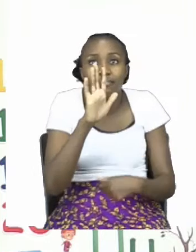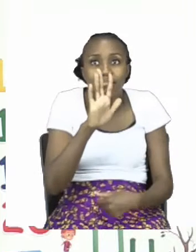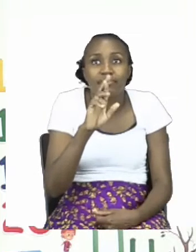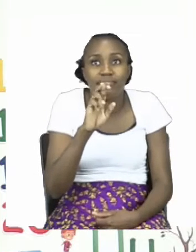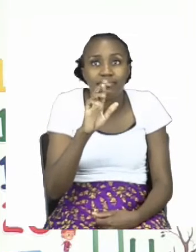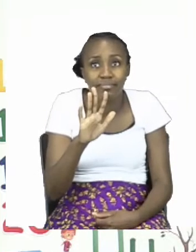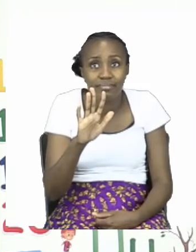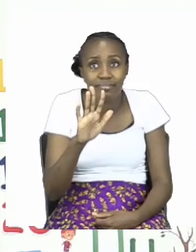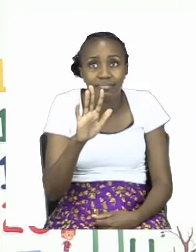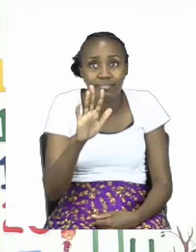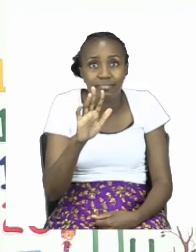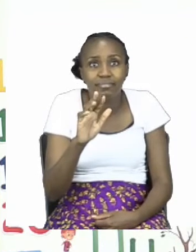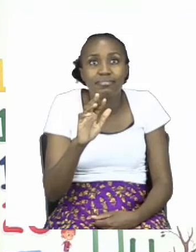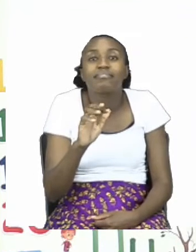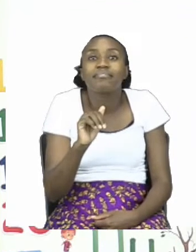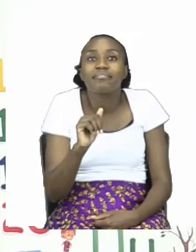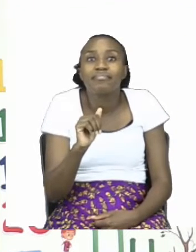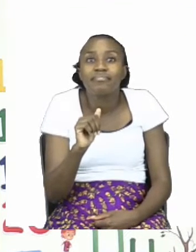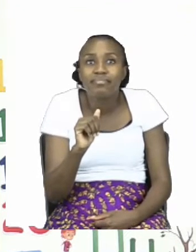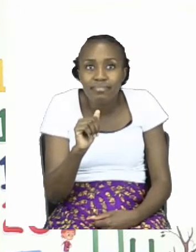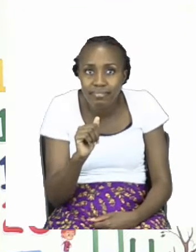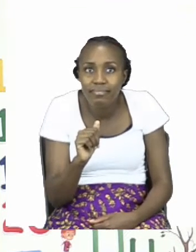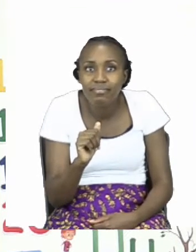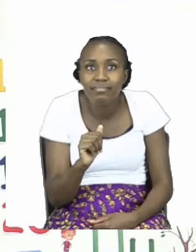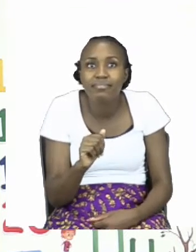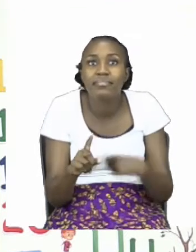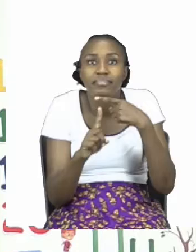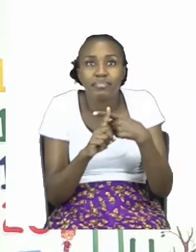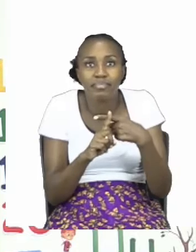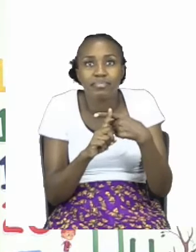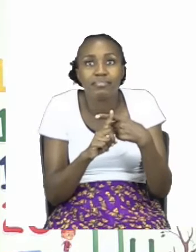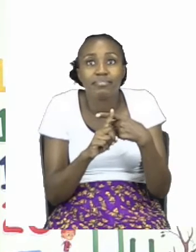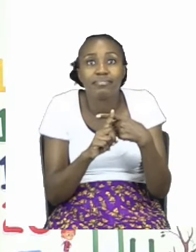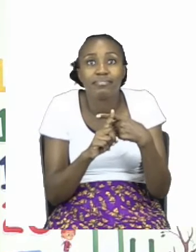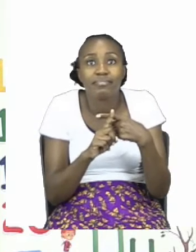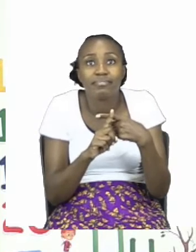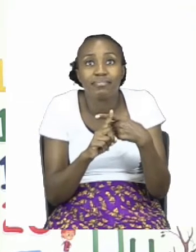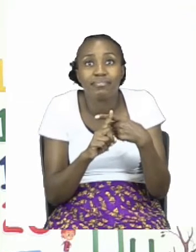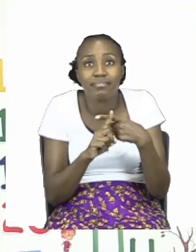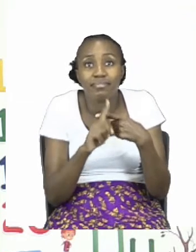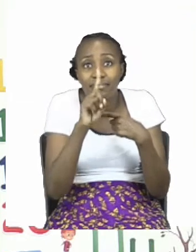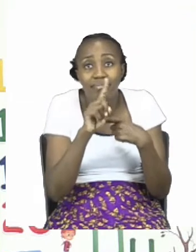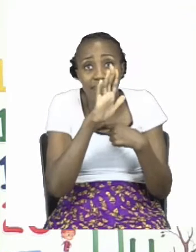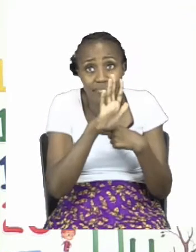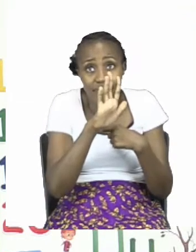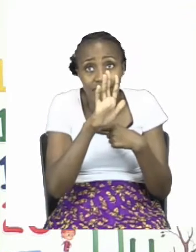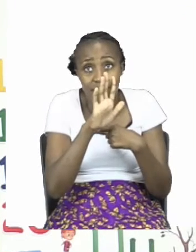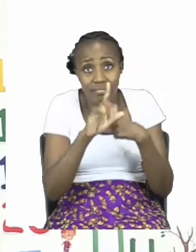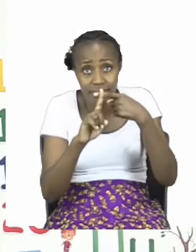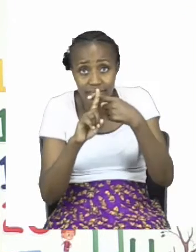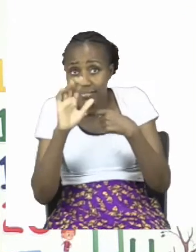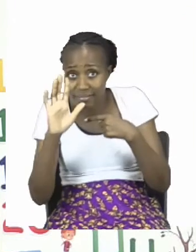$5. So that is the first one we're going to do. Now, if we take this $5 coin